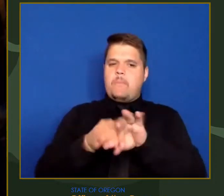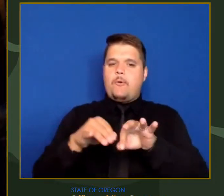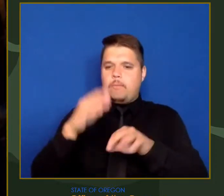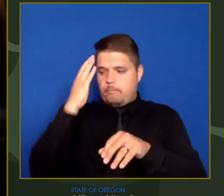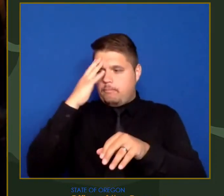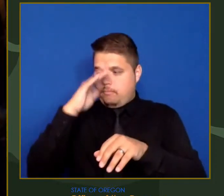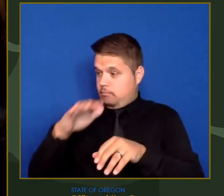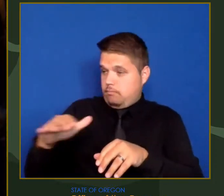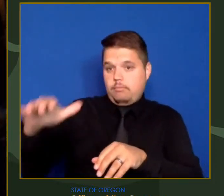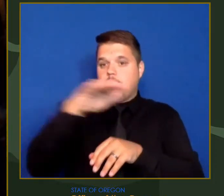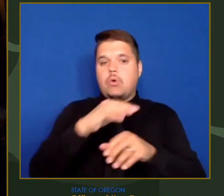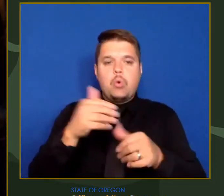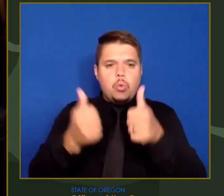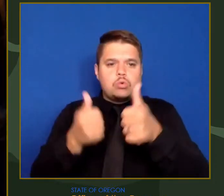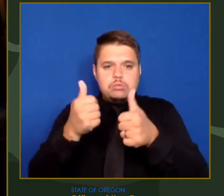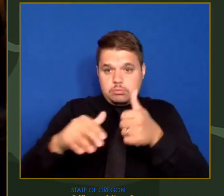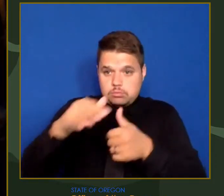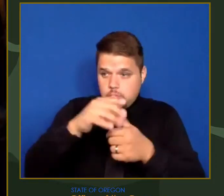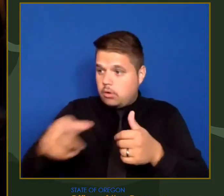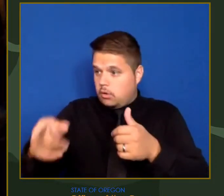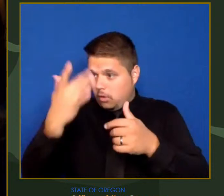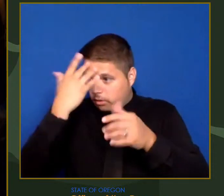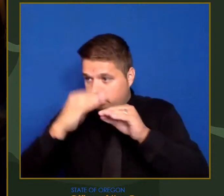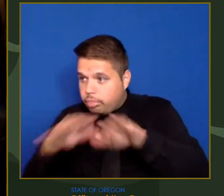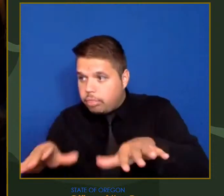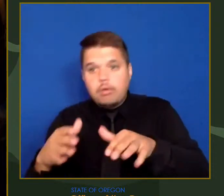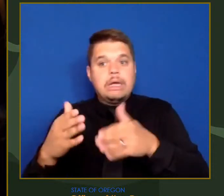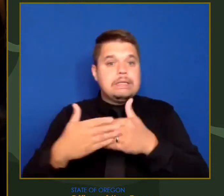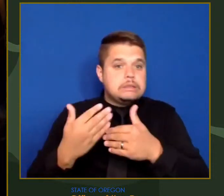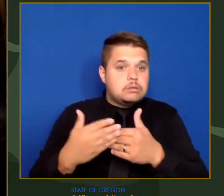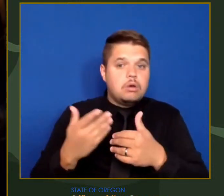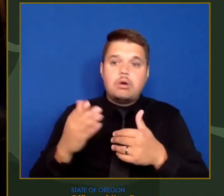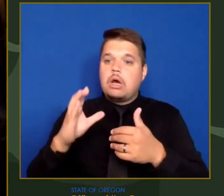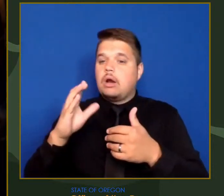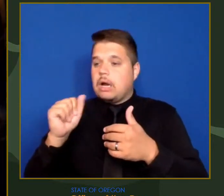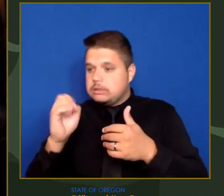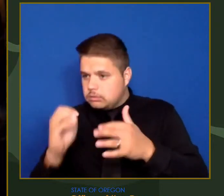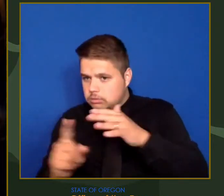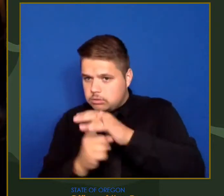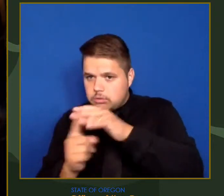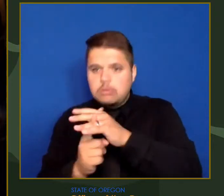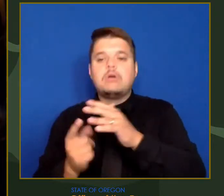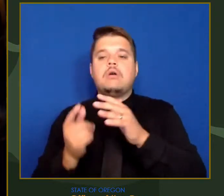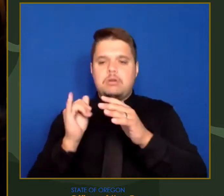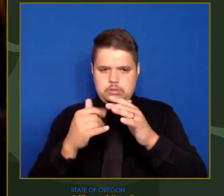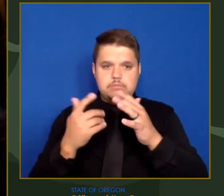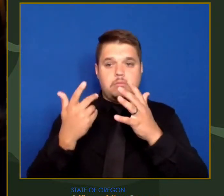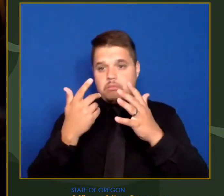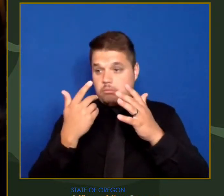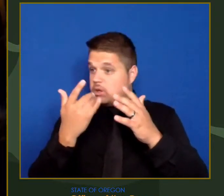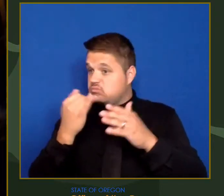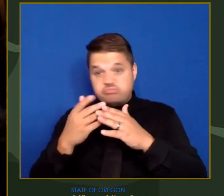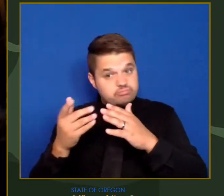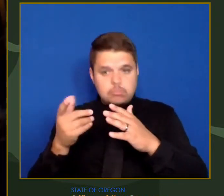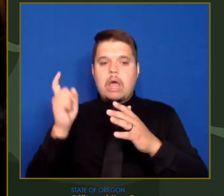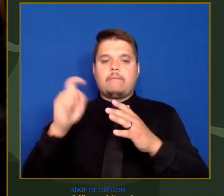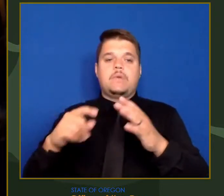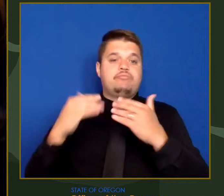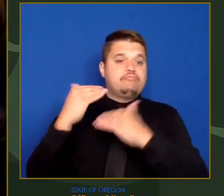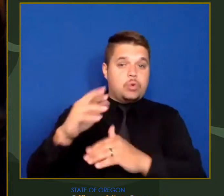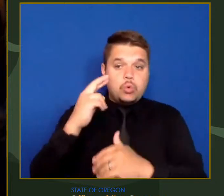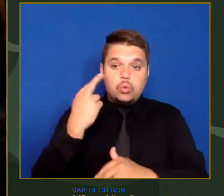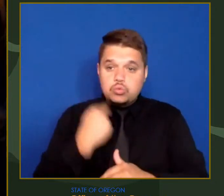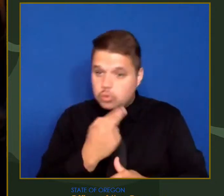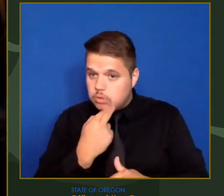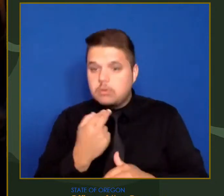restrictions, capacity limits going away. That doesn't mean individuals who aren't vaccinated, who are still at risk for disease, because